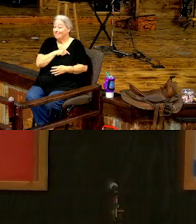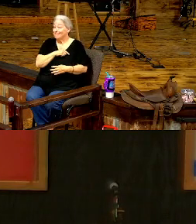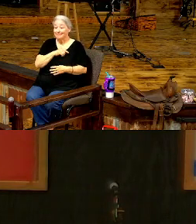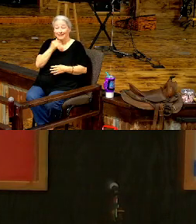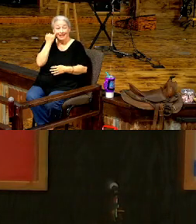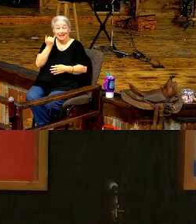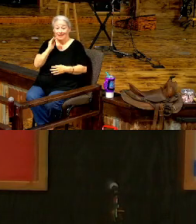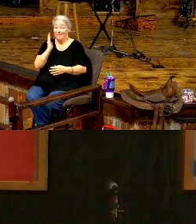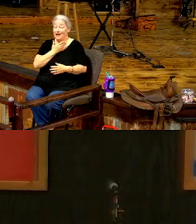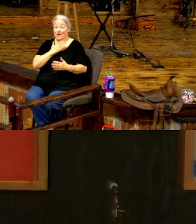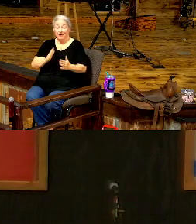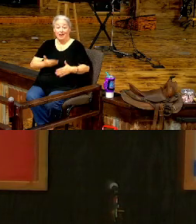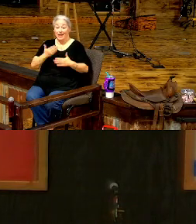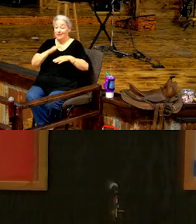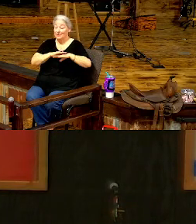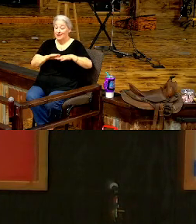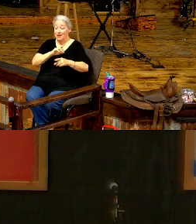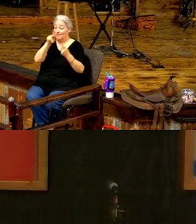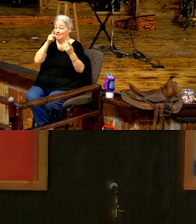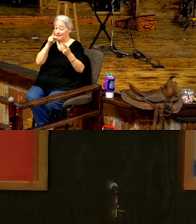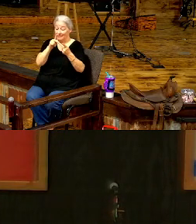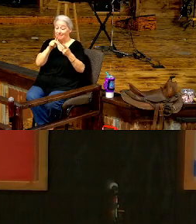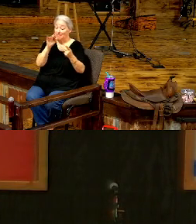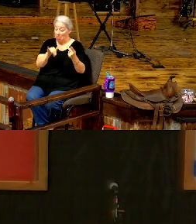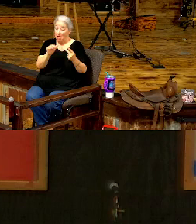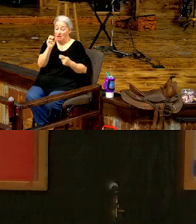he's still going to use us.